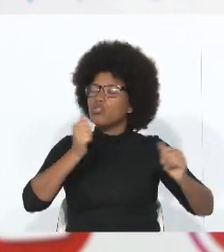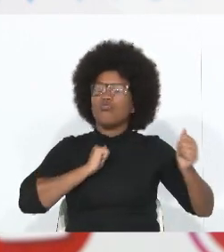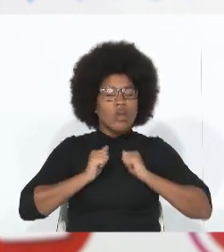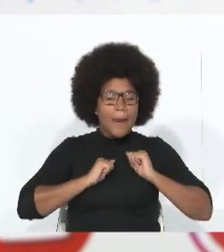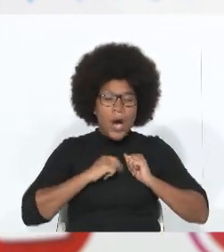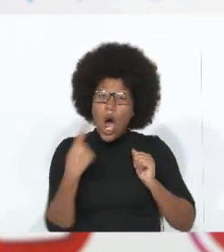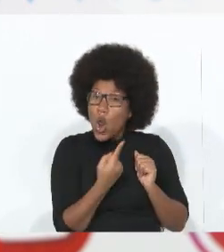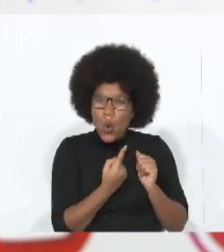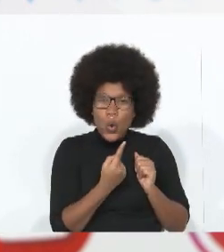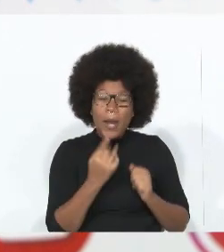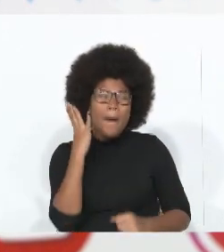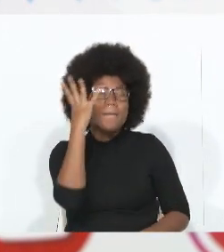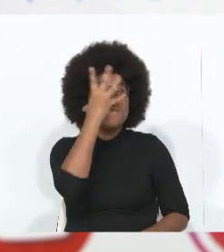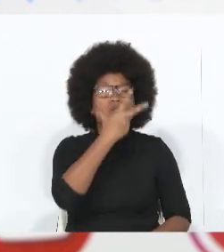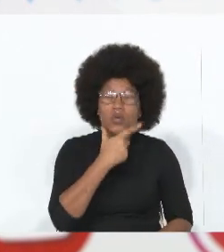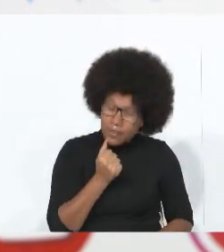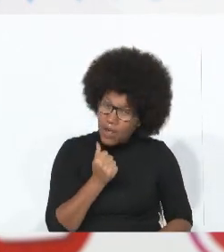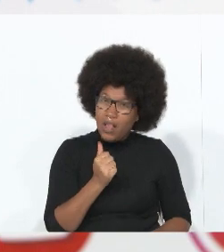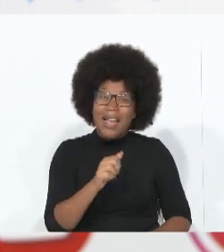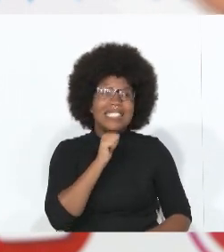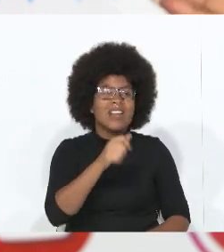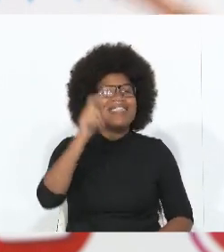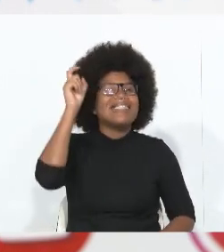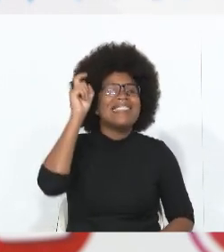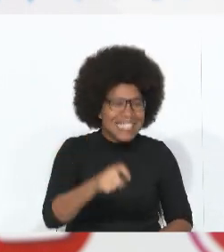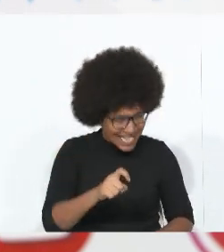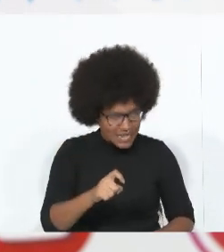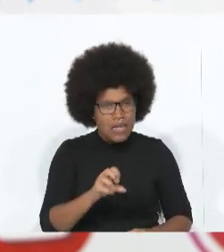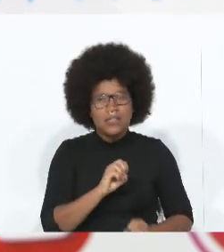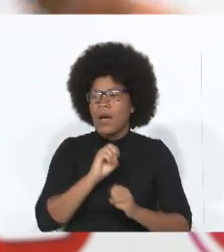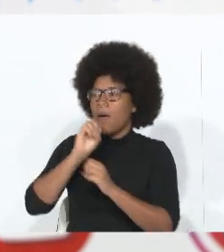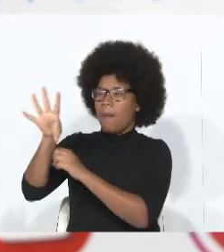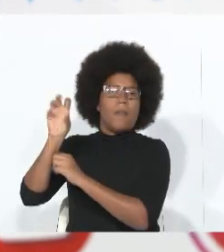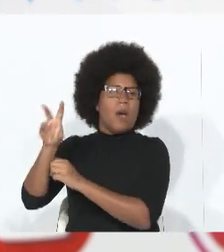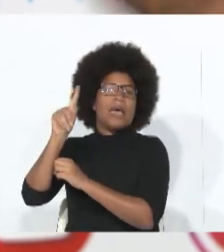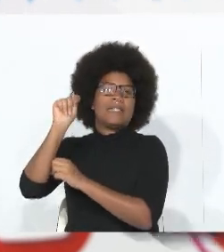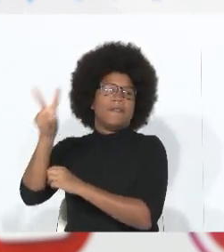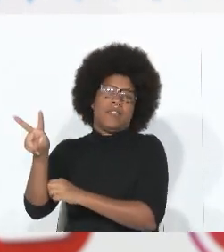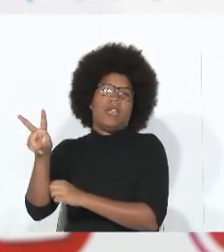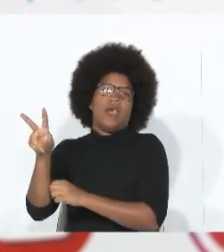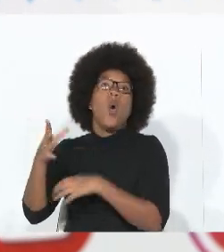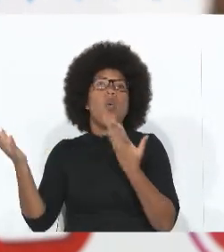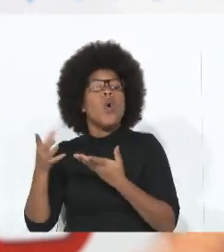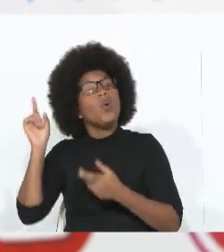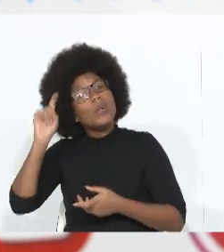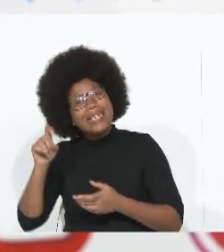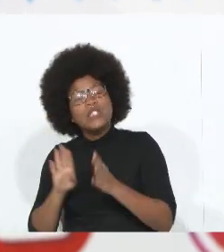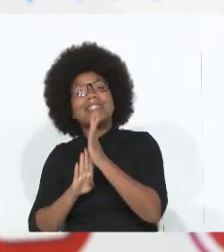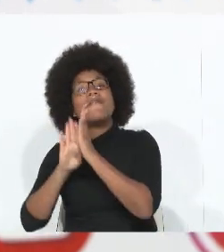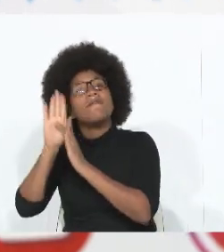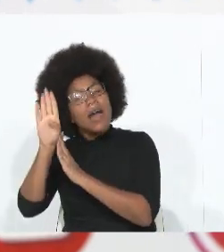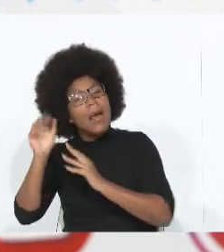We don't necessarily have to take a play and put it on screen. What we need to do is develop our actors, develop our writers, and